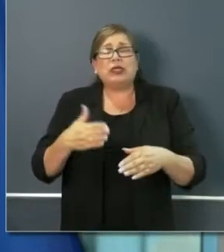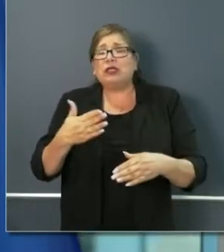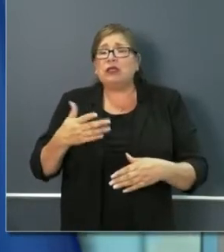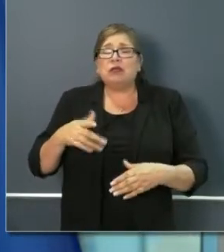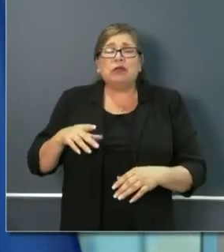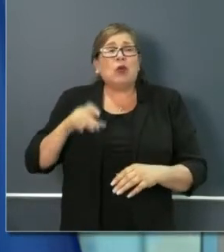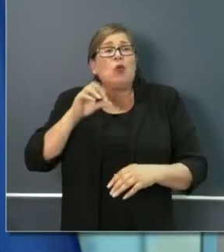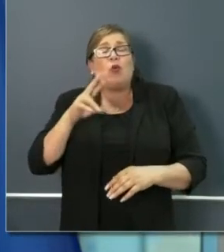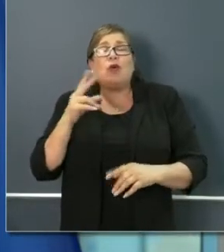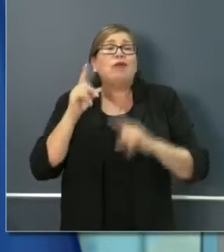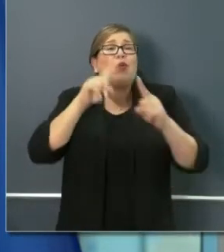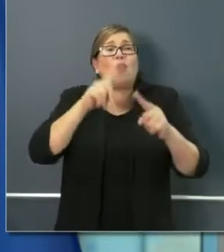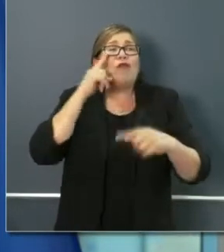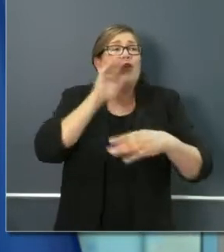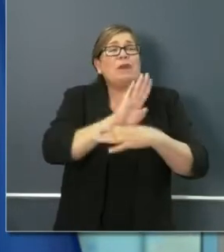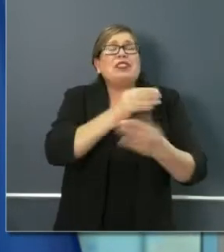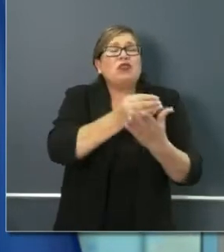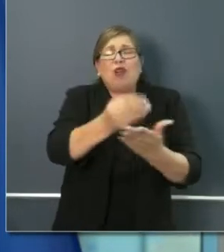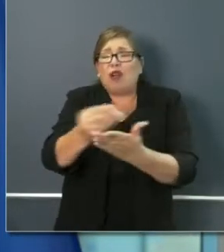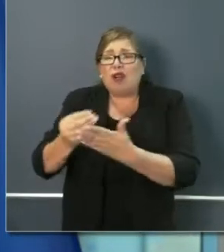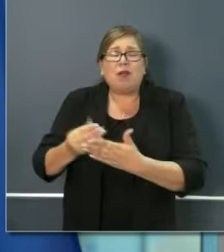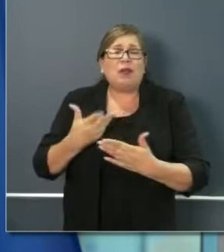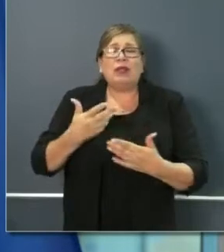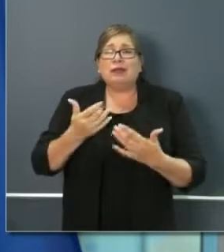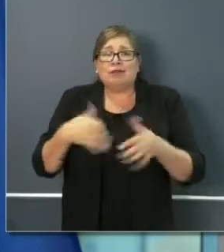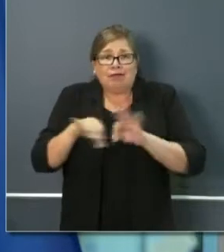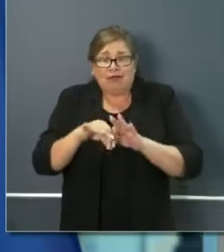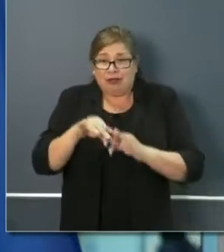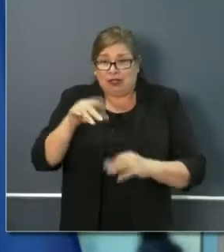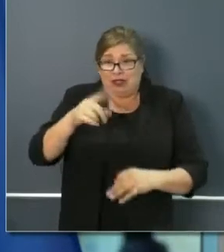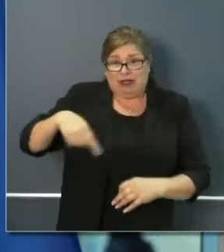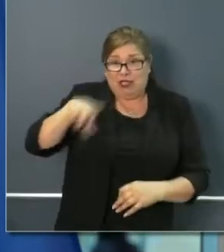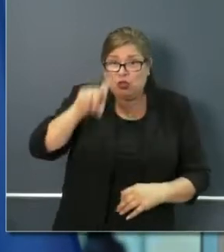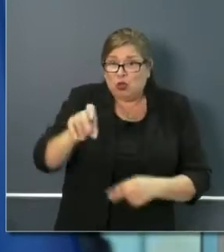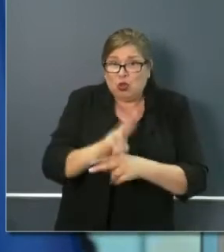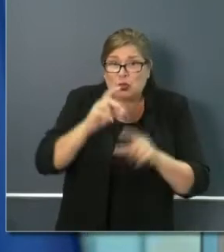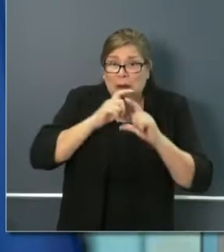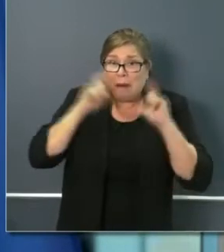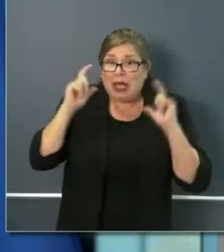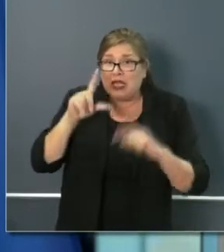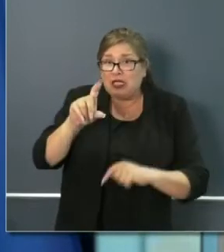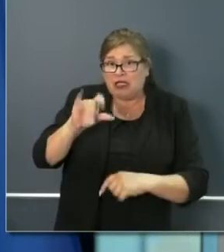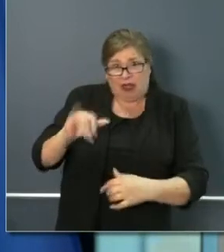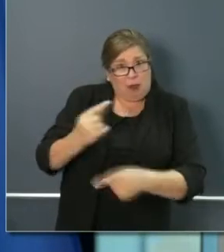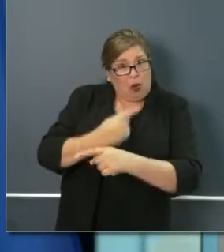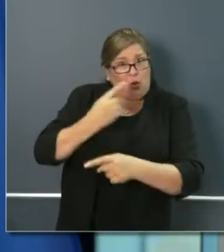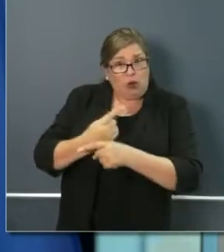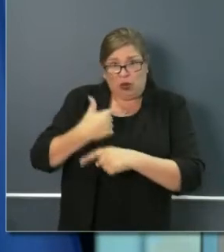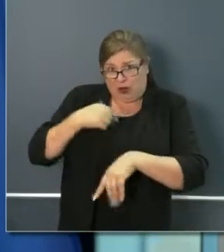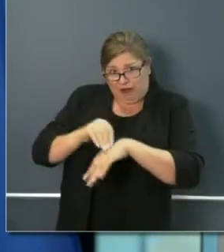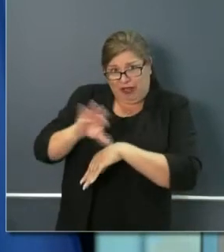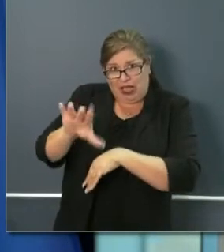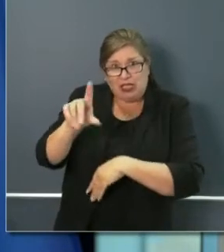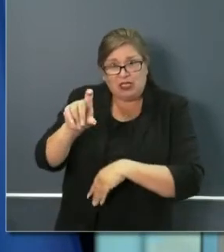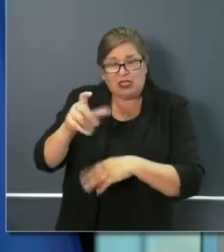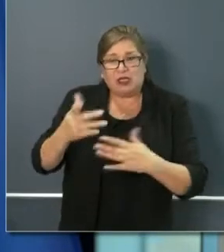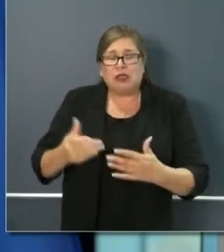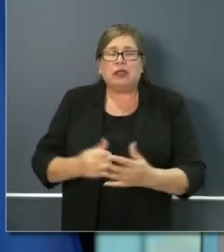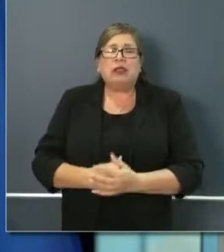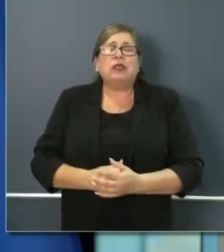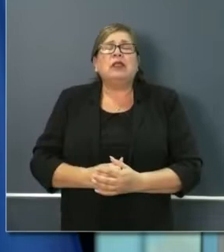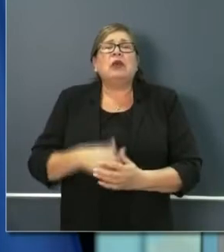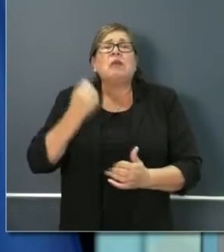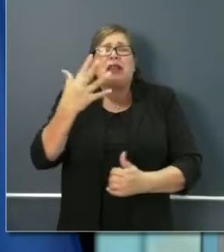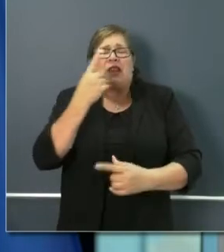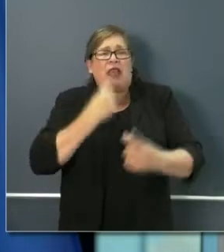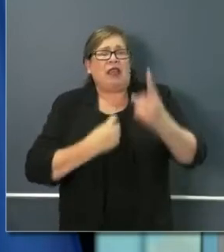of California, whether it's appropriate for them, whether it's advisable for them to have face coverings. We've been processing